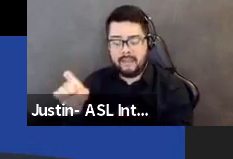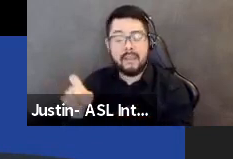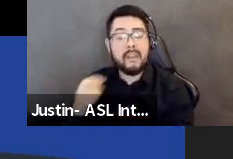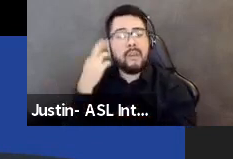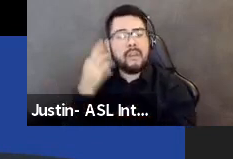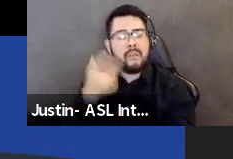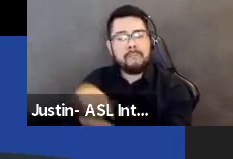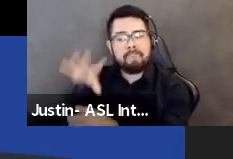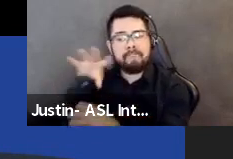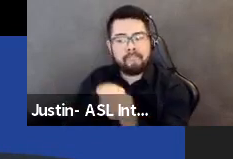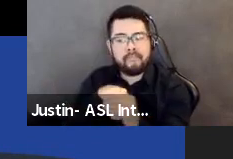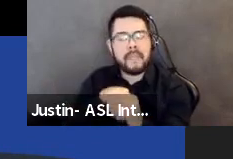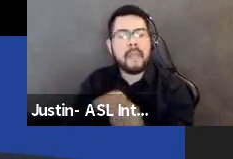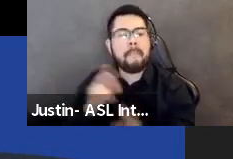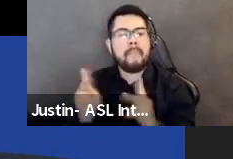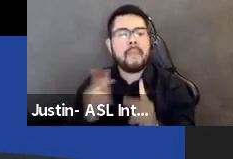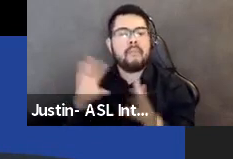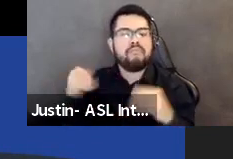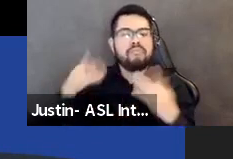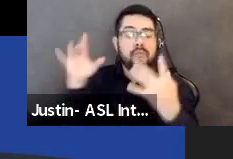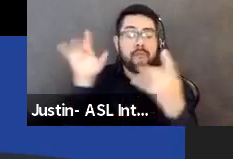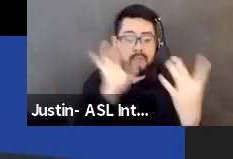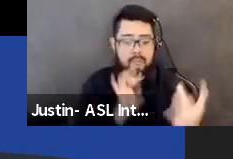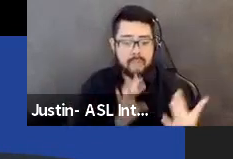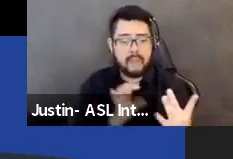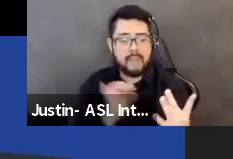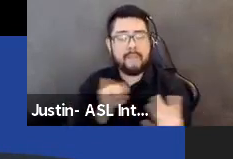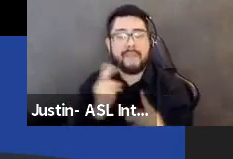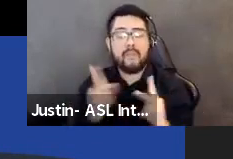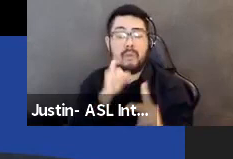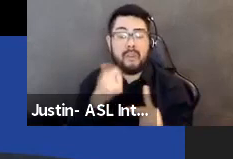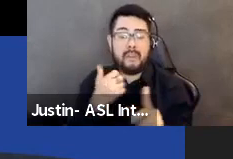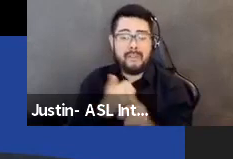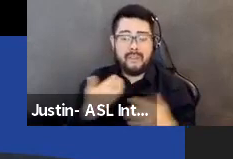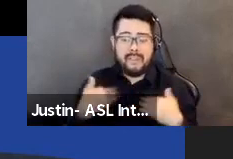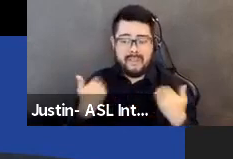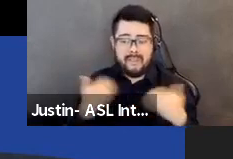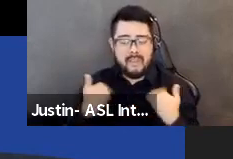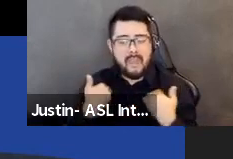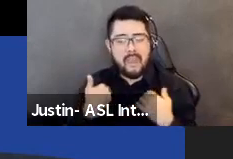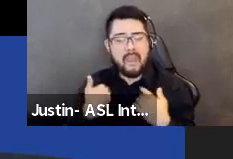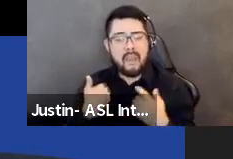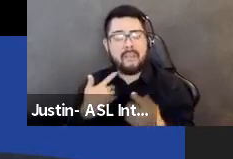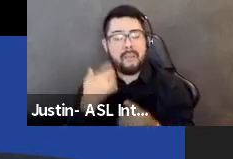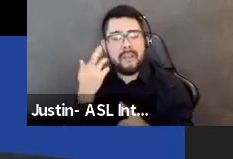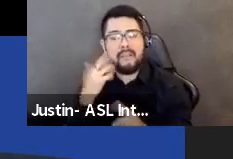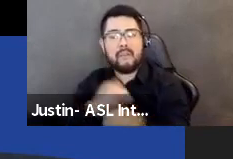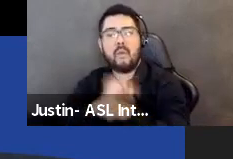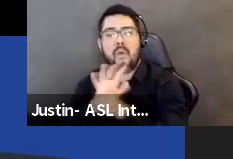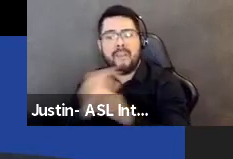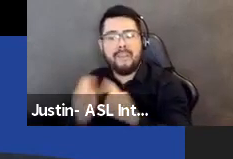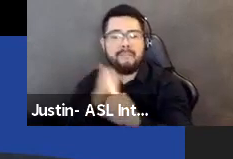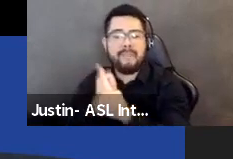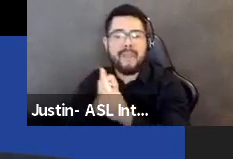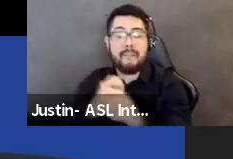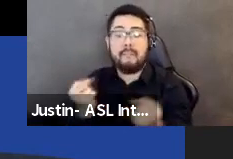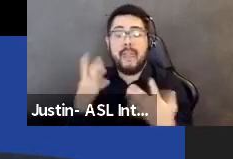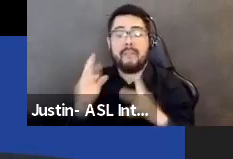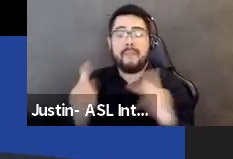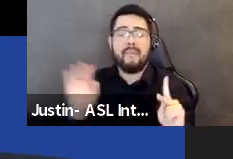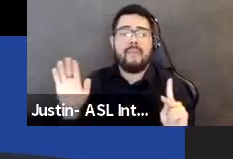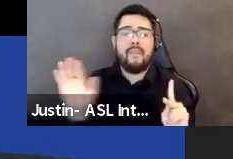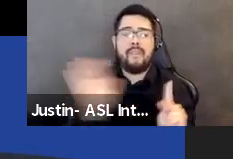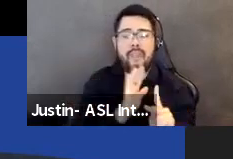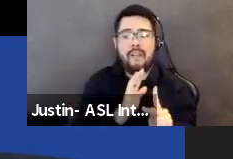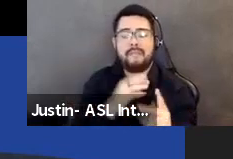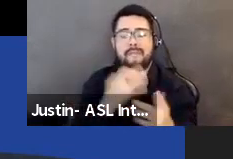because people were responding to the needs of our young people and their families as people are impacted by covet that was one that was not